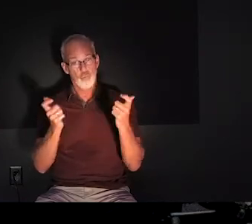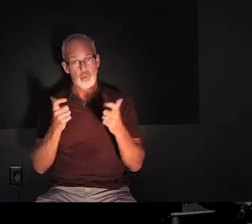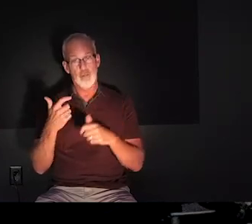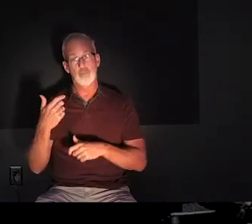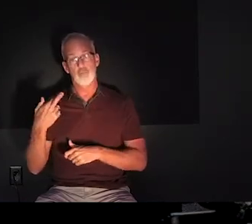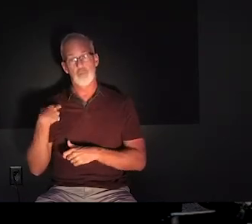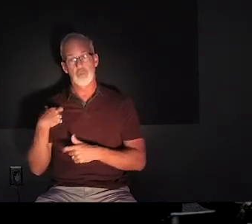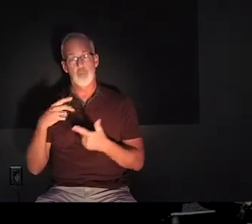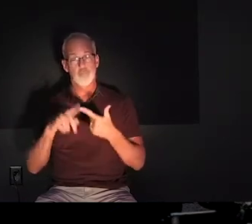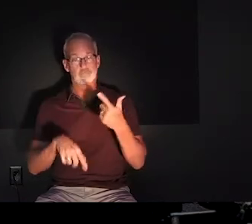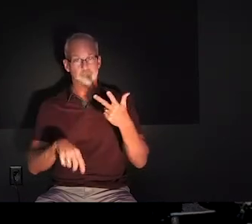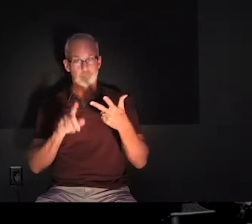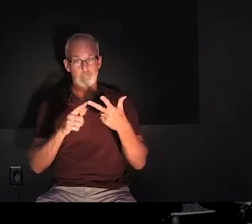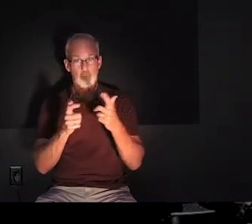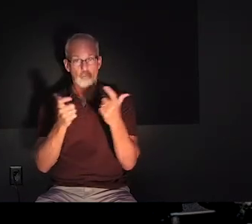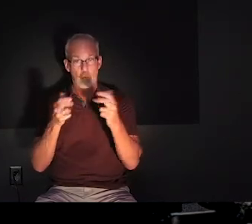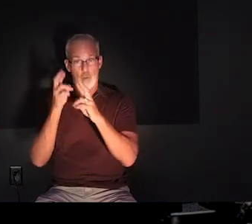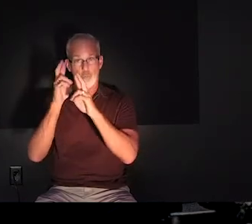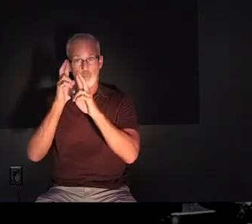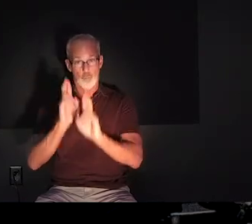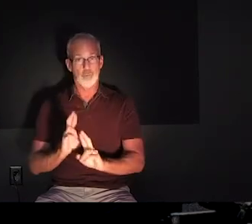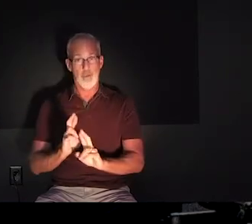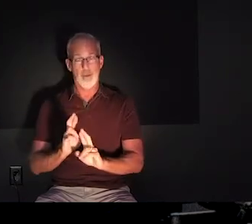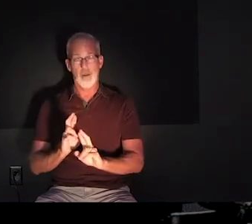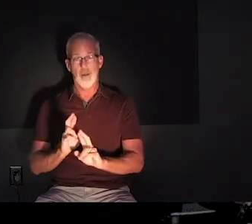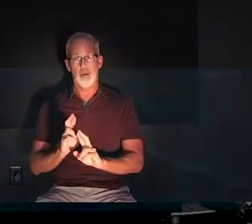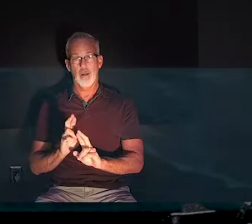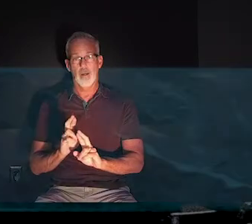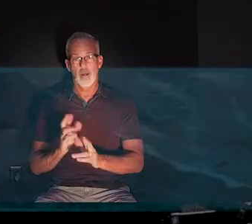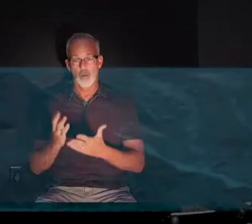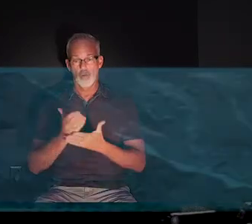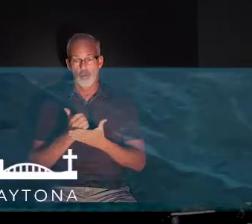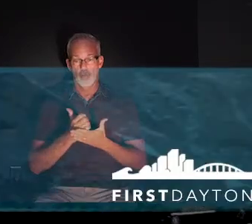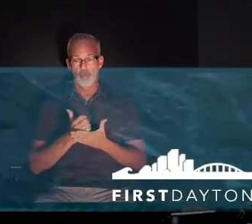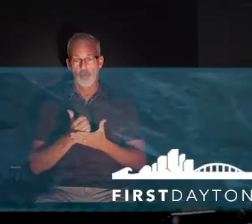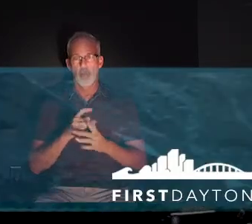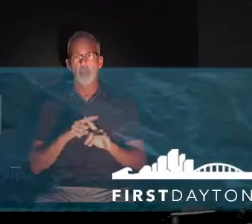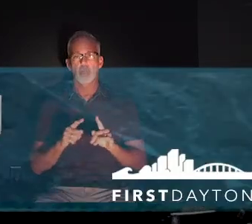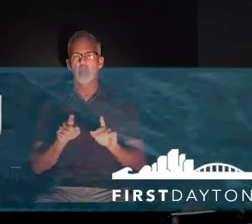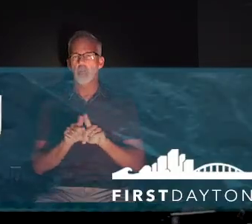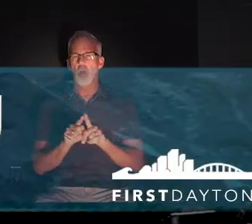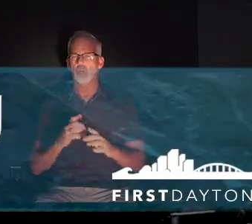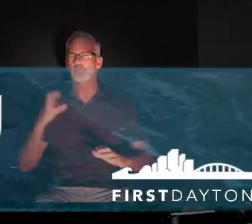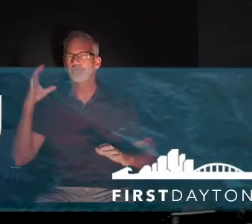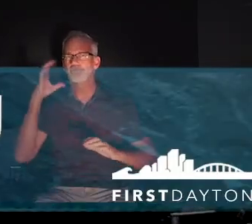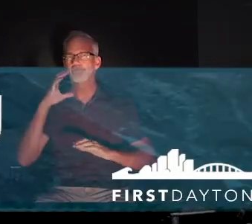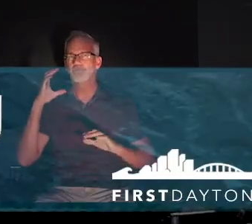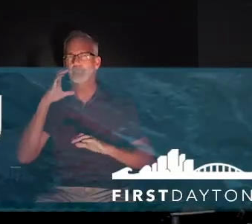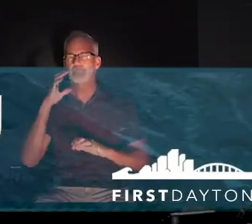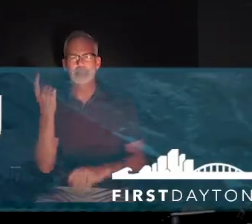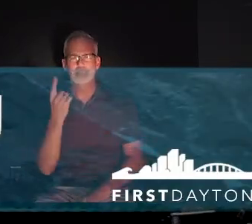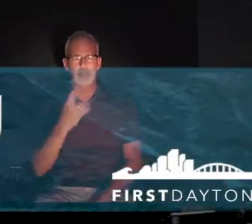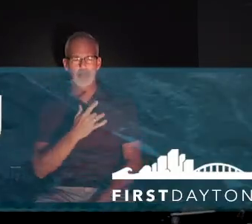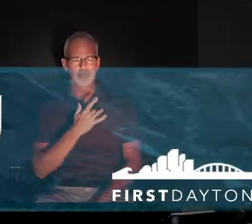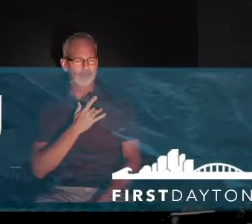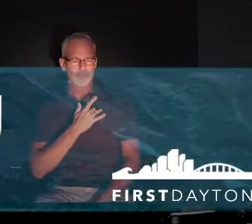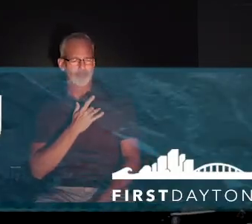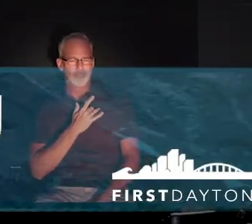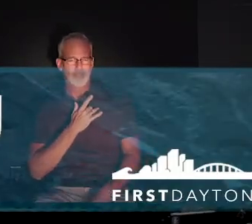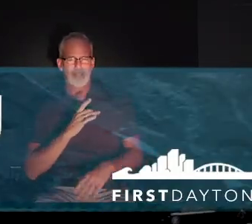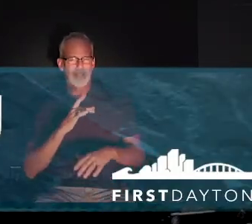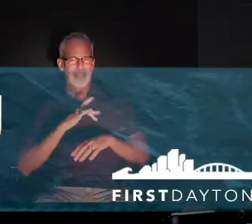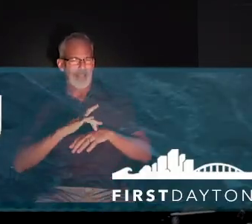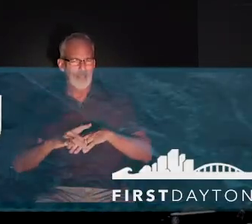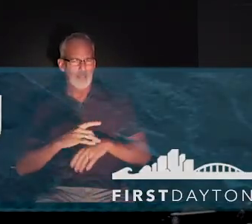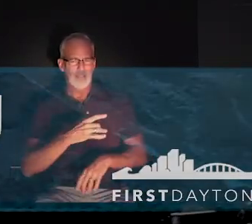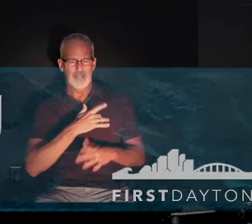know he has great respect. But he's searching for something. Look at the end